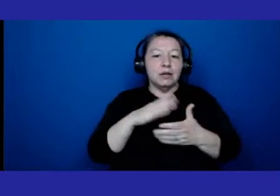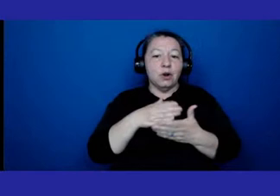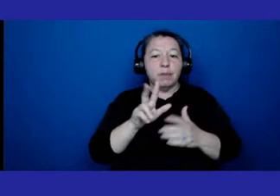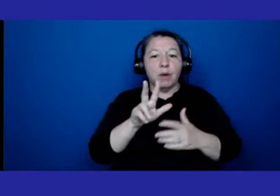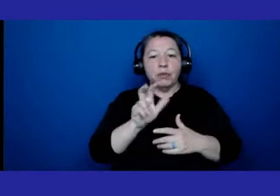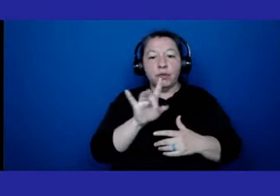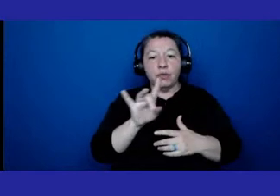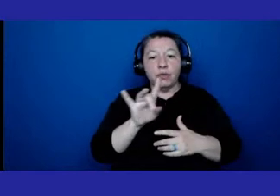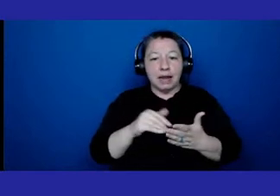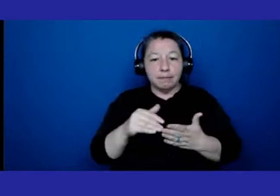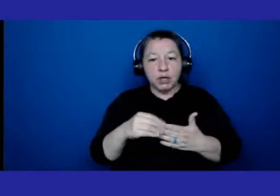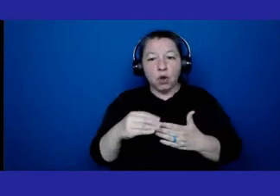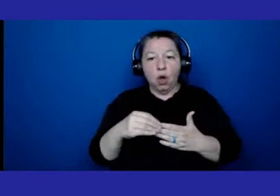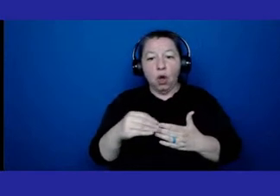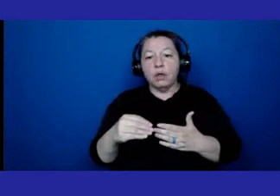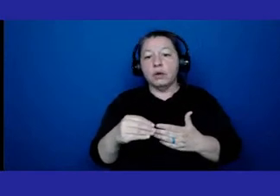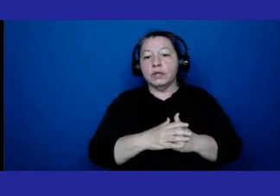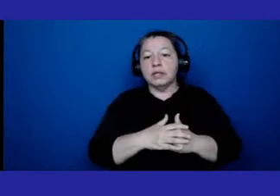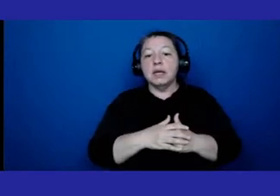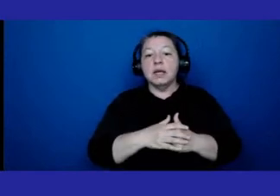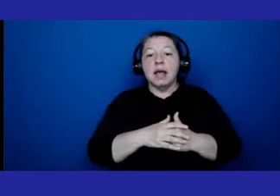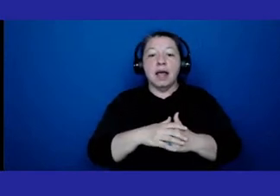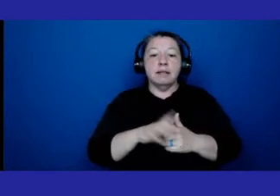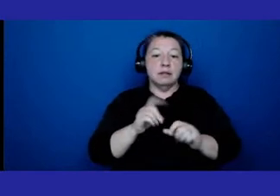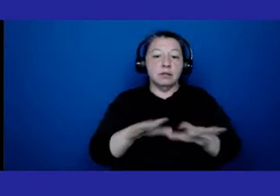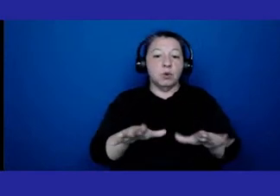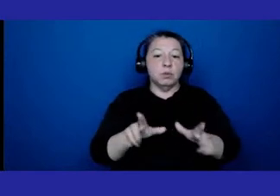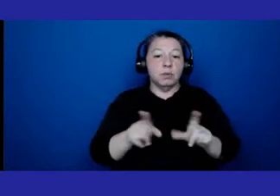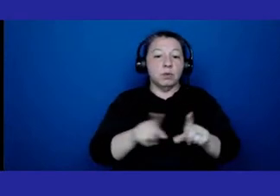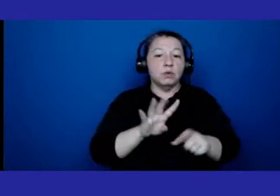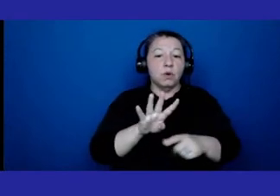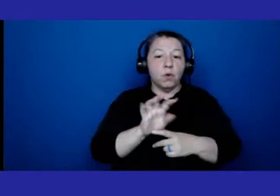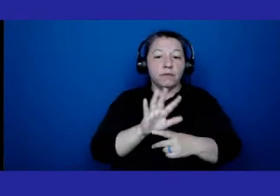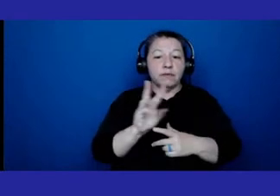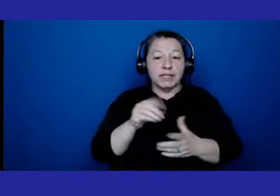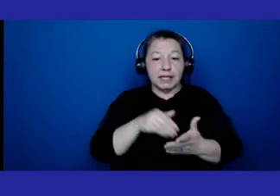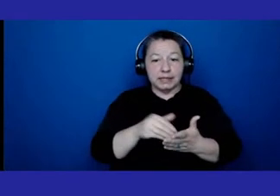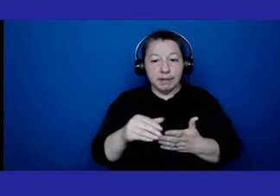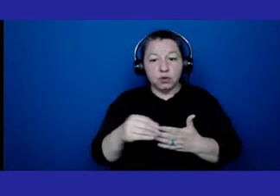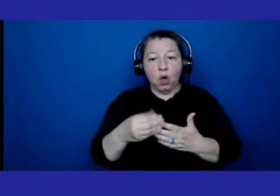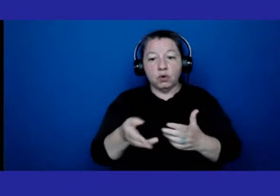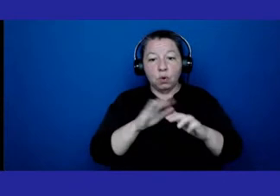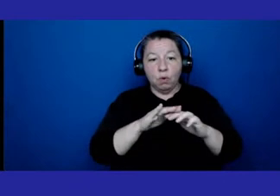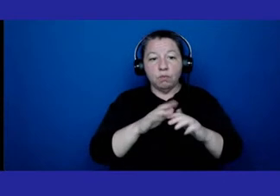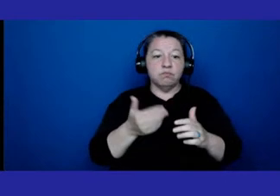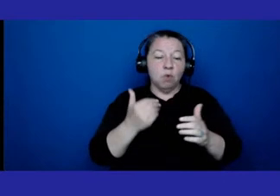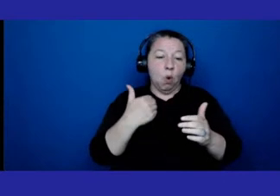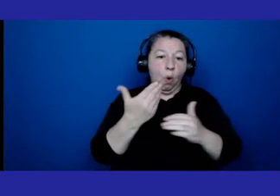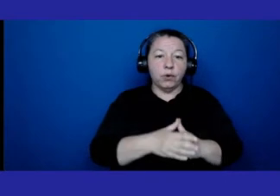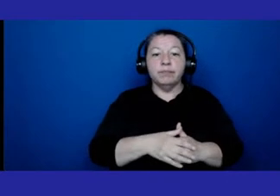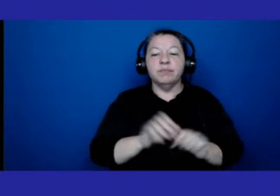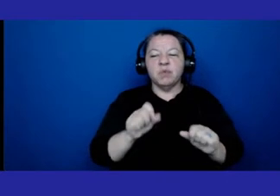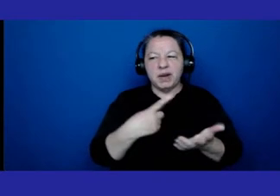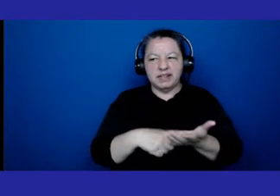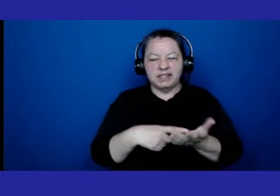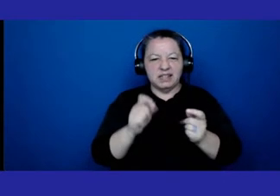also exceeding budget by $456 million. And on the next slide, we can get into the specifics on the variance drivers.